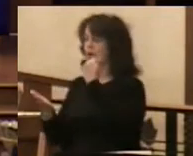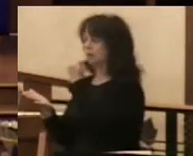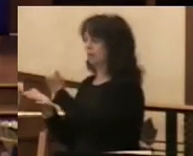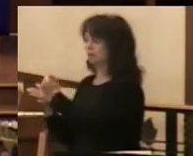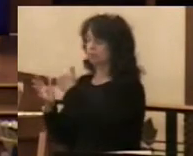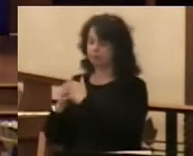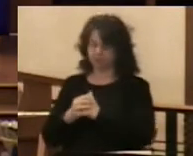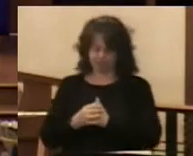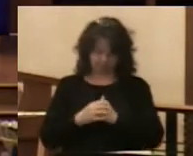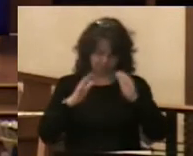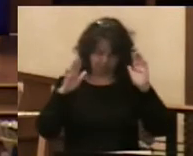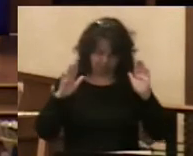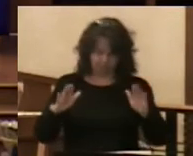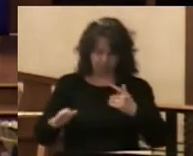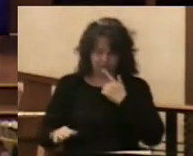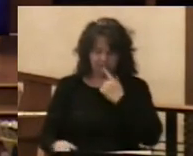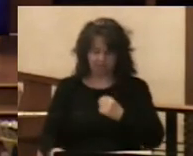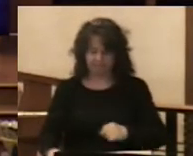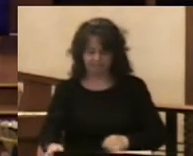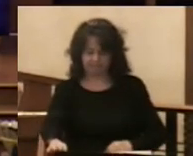Amen. You may be seated.